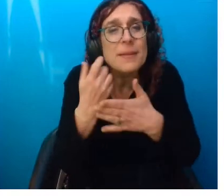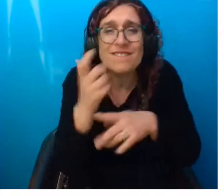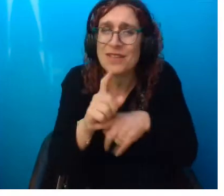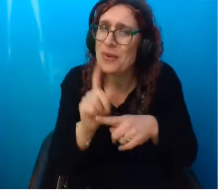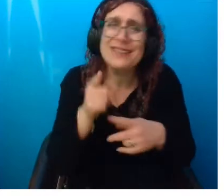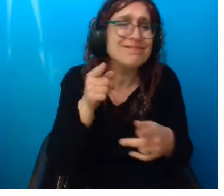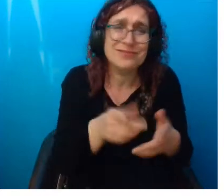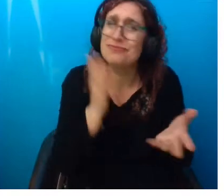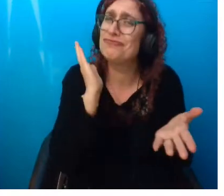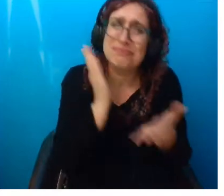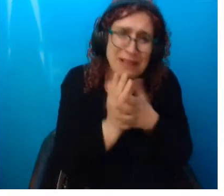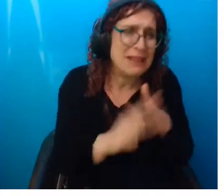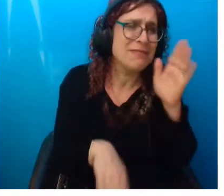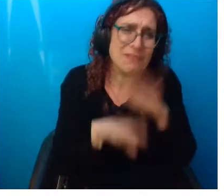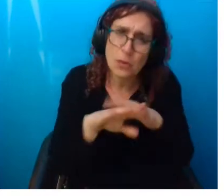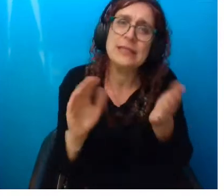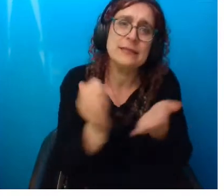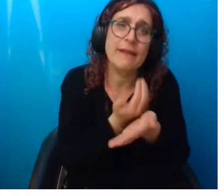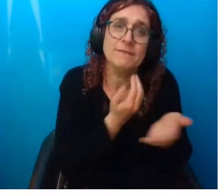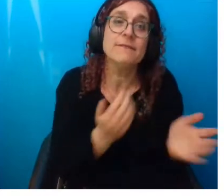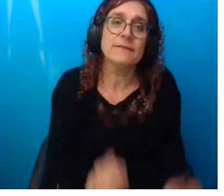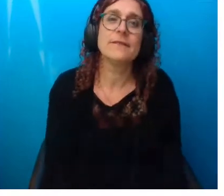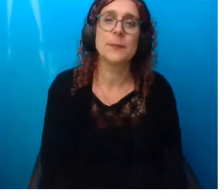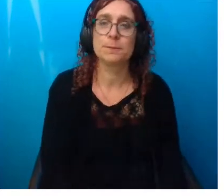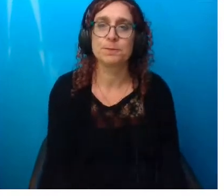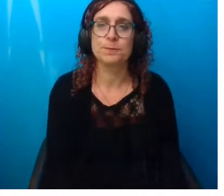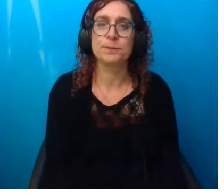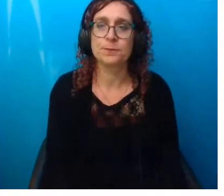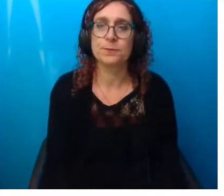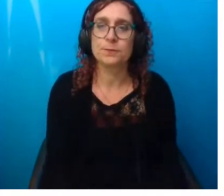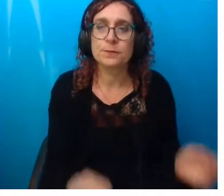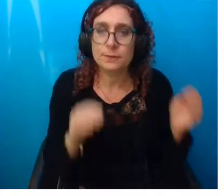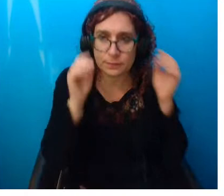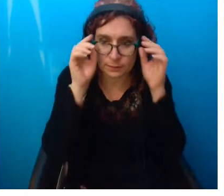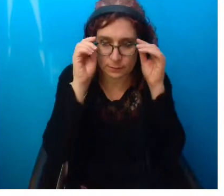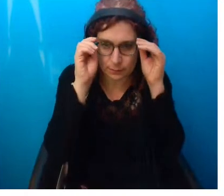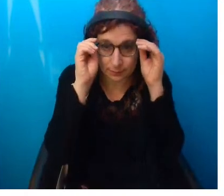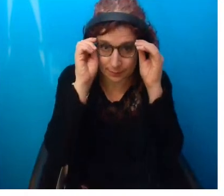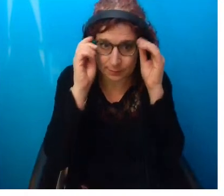Thank you. So the other questions are,